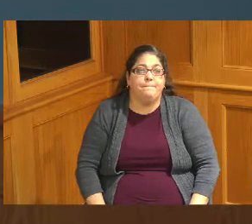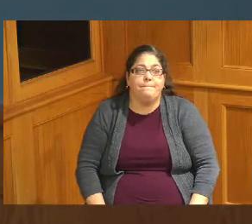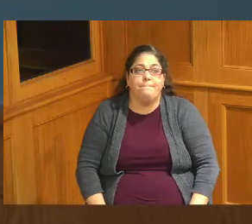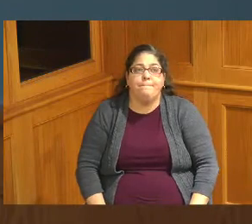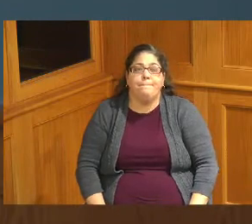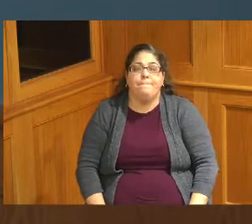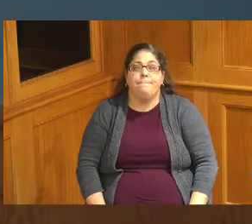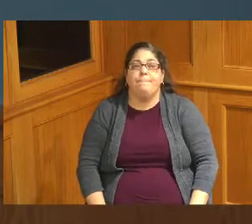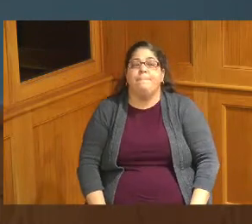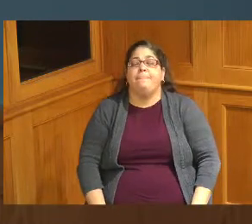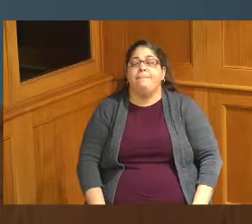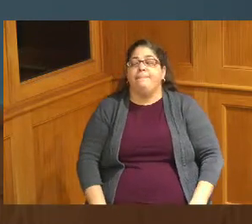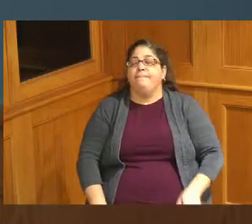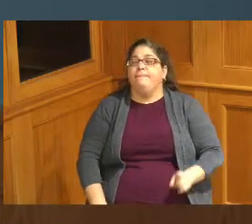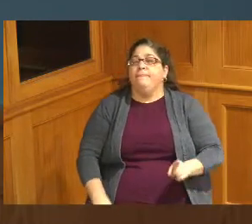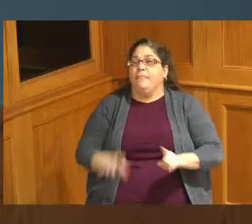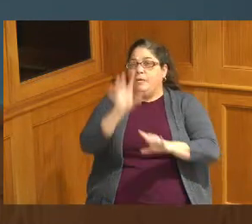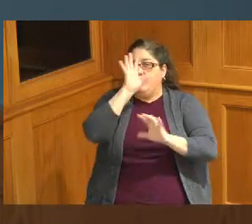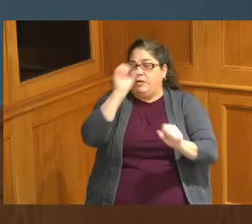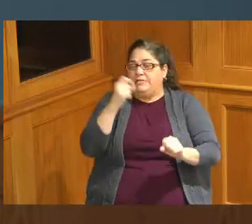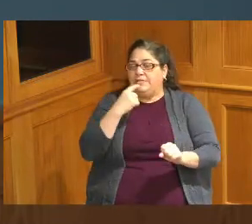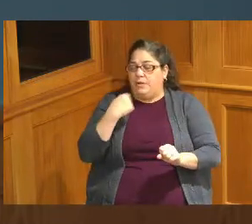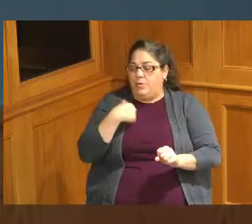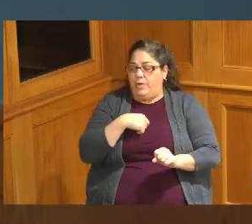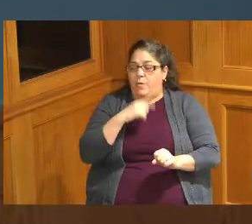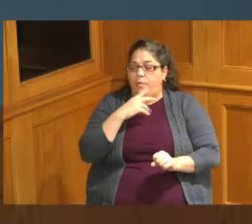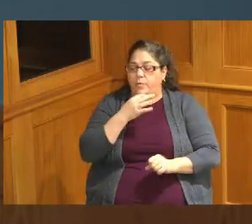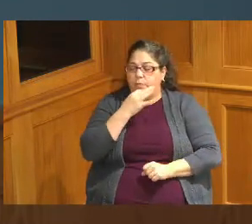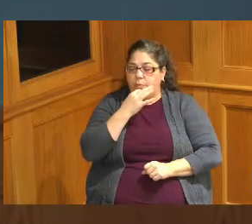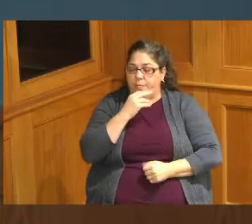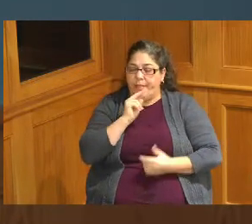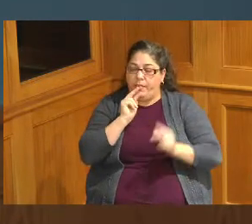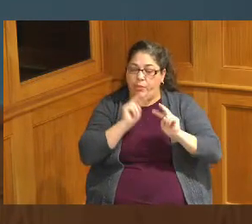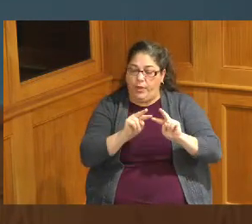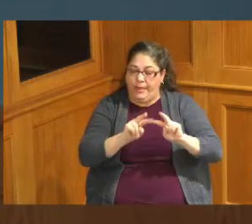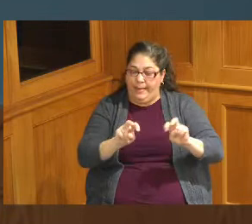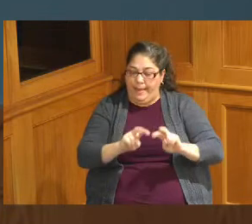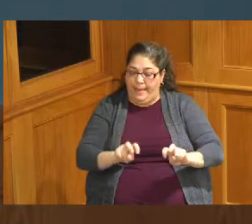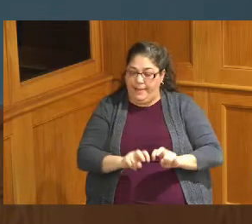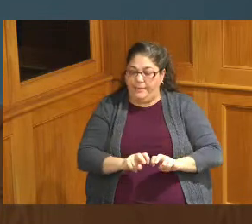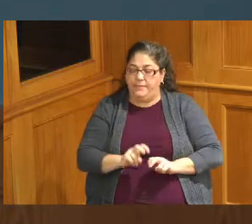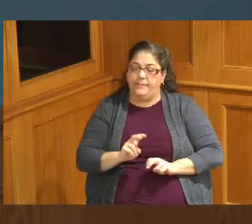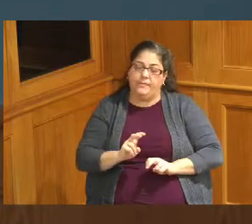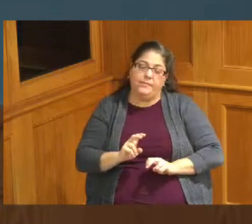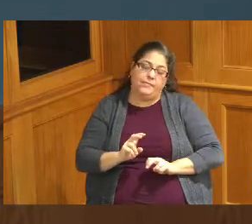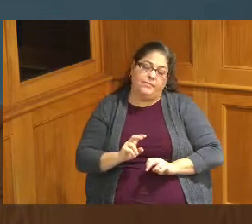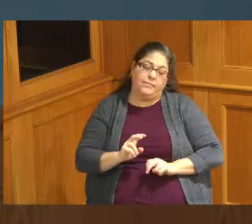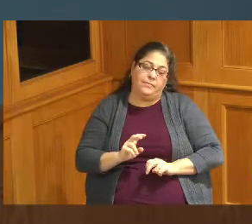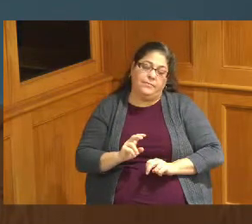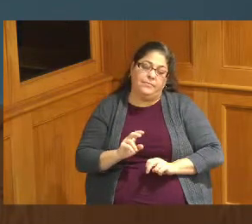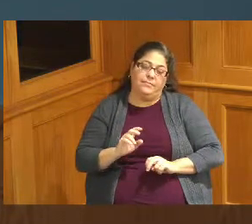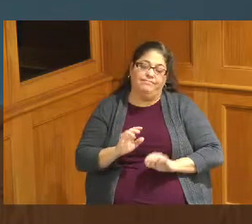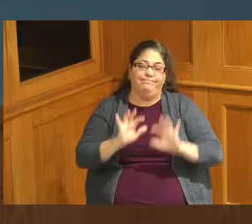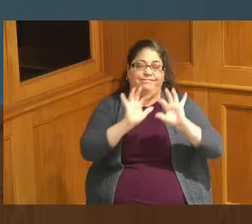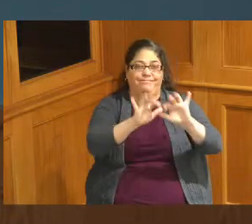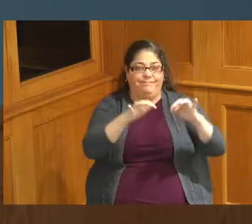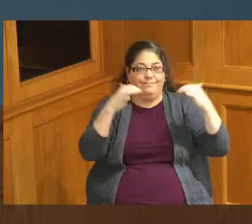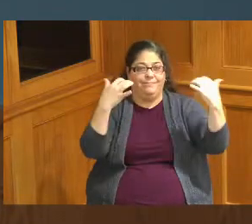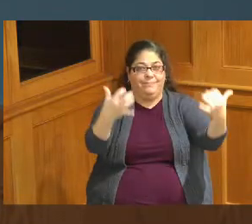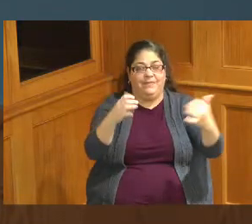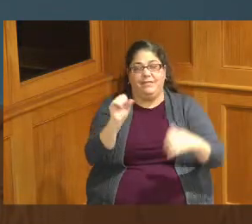be looking at some point soon, when we look at our stadiums, because we are